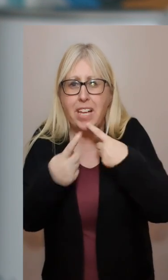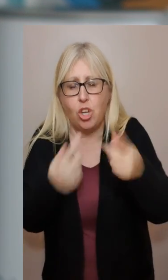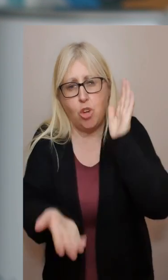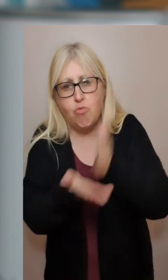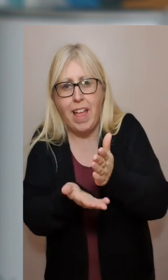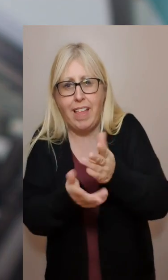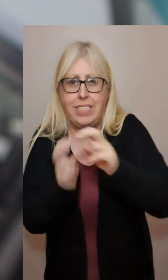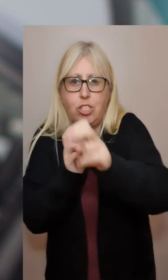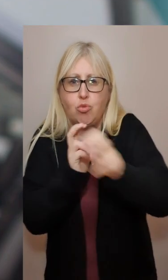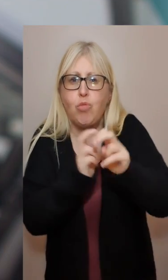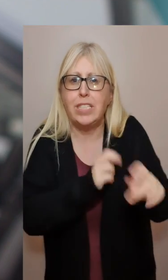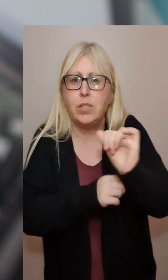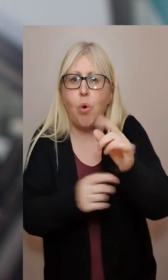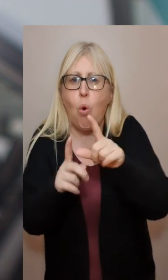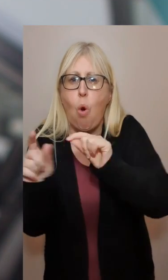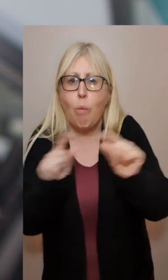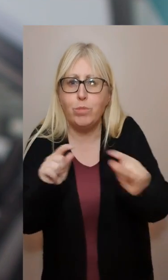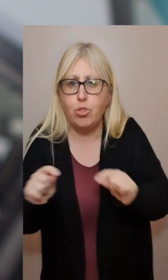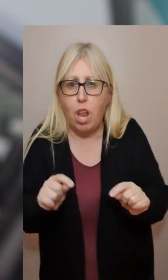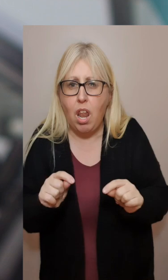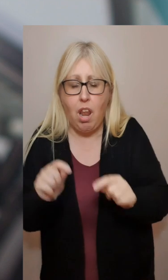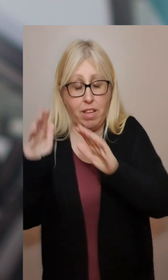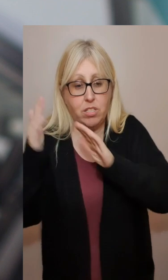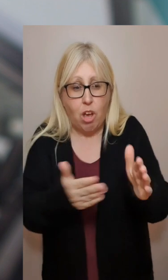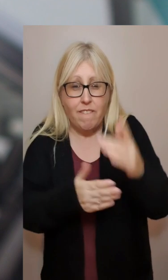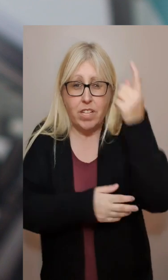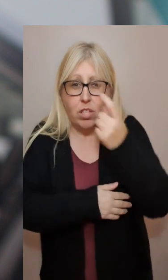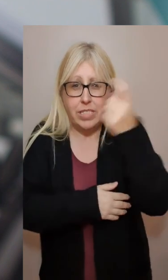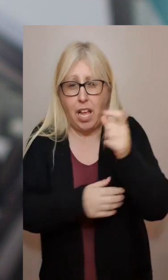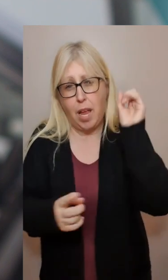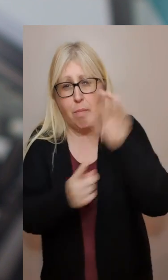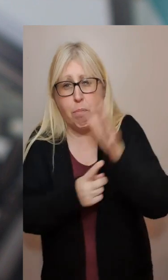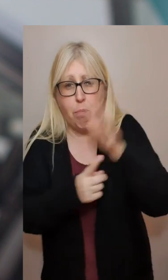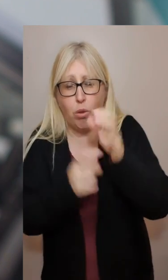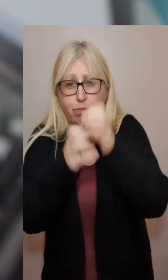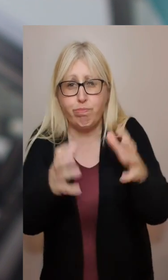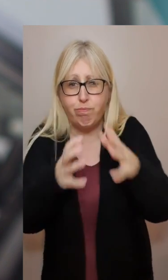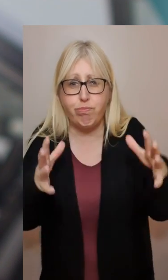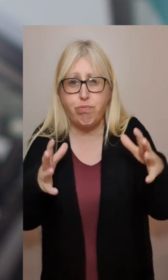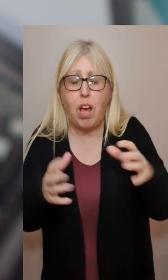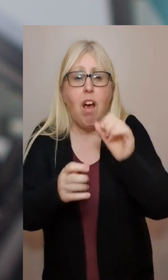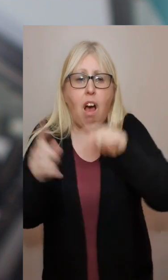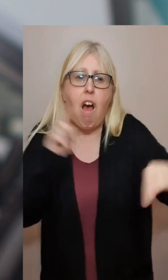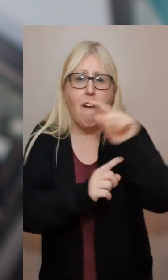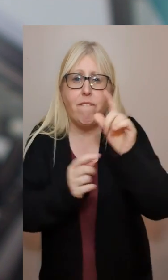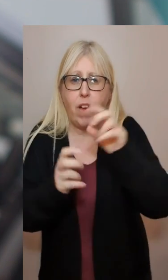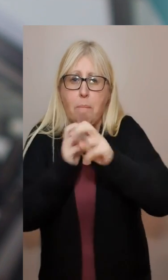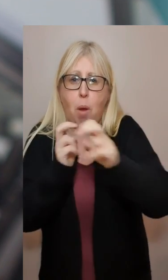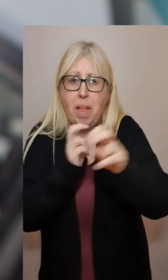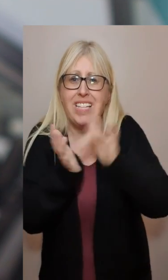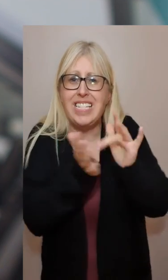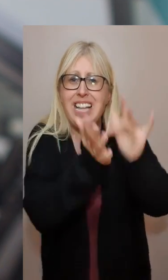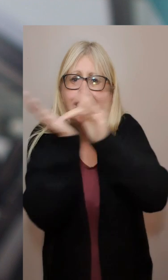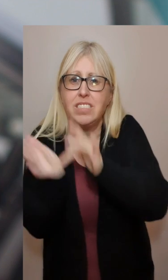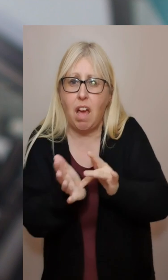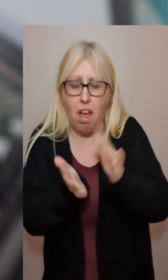transport options. The service is considered as an important expansion of current work of mobility centres, as it offers advice